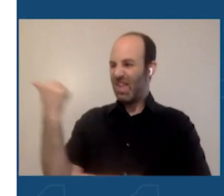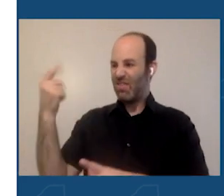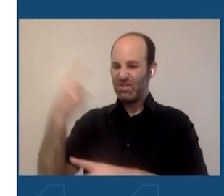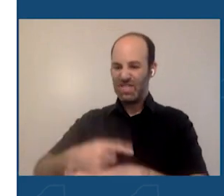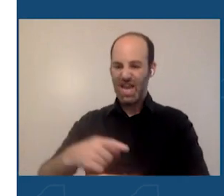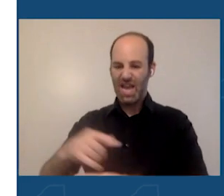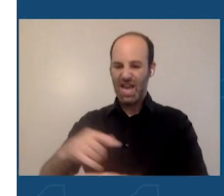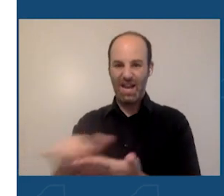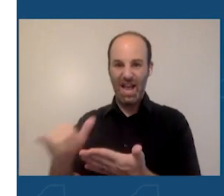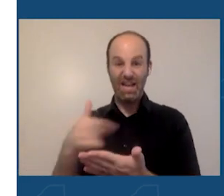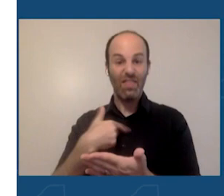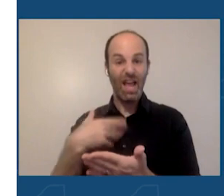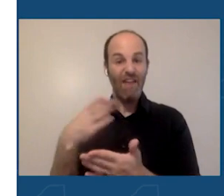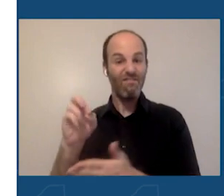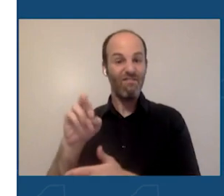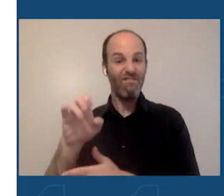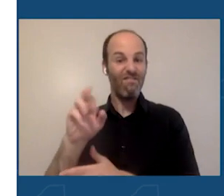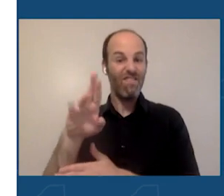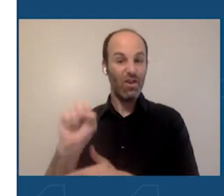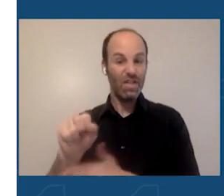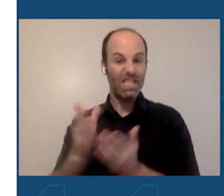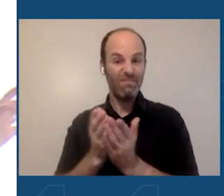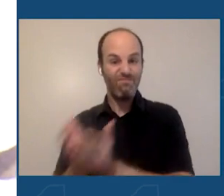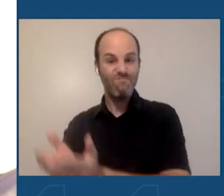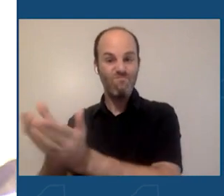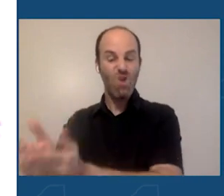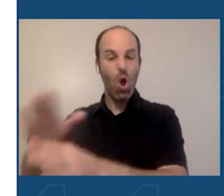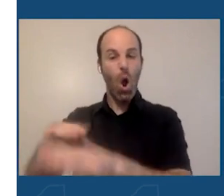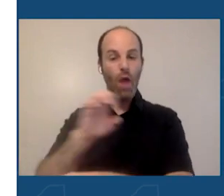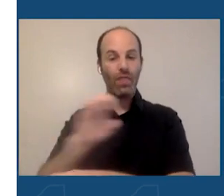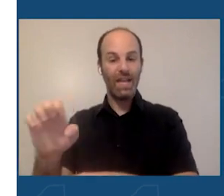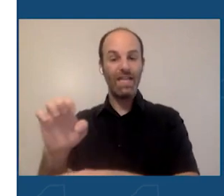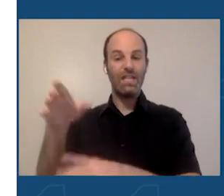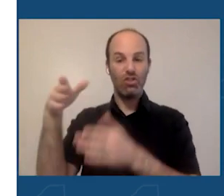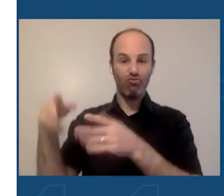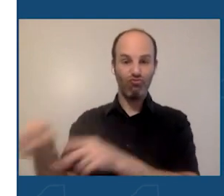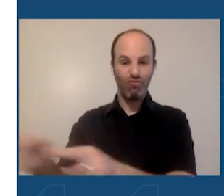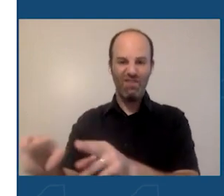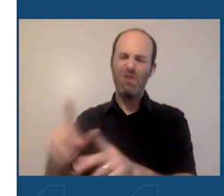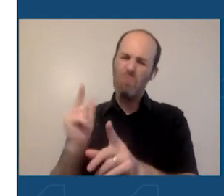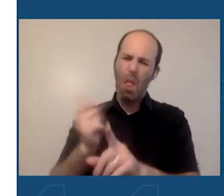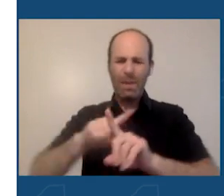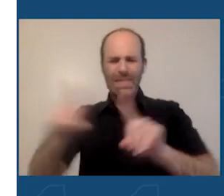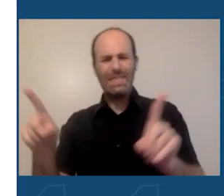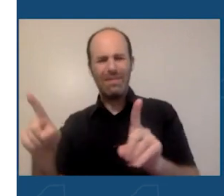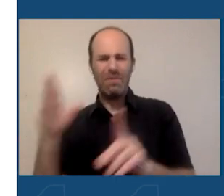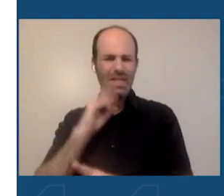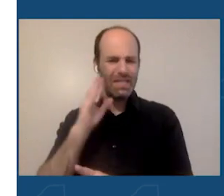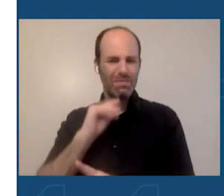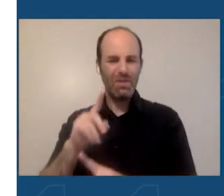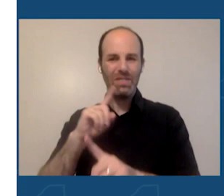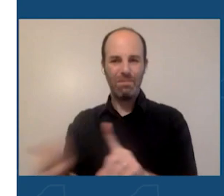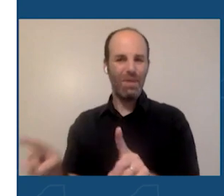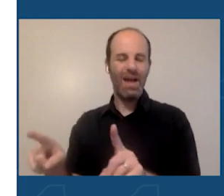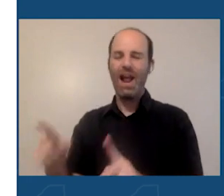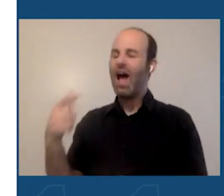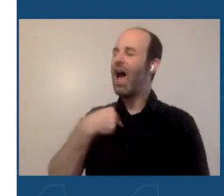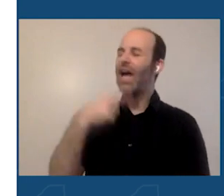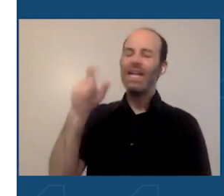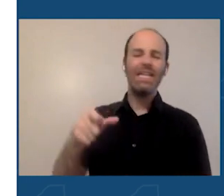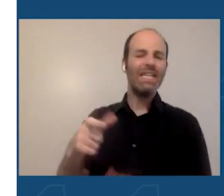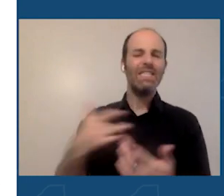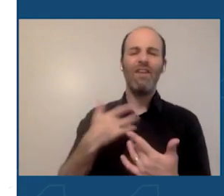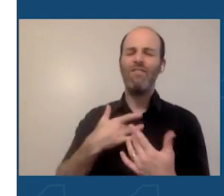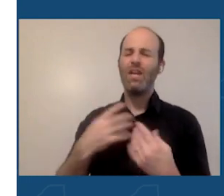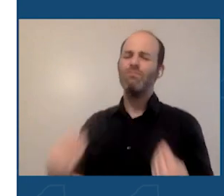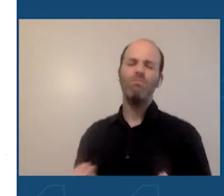ferries that go out along the East River. A little bit different experience, but I was so I just needed to be rejuvenated from the